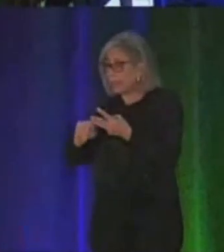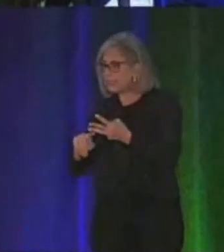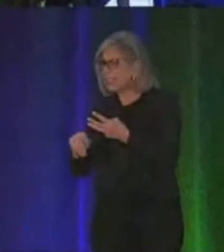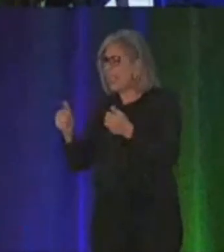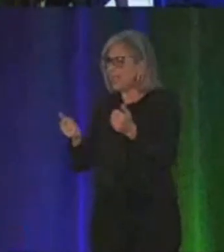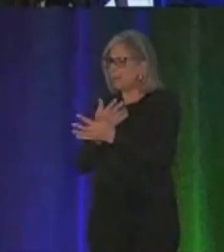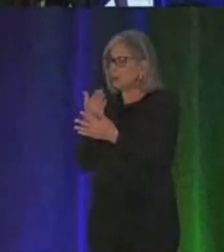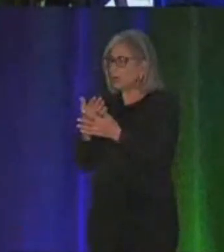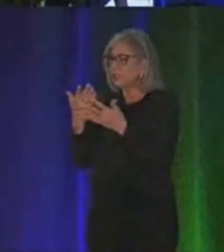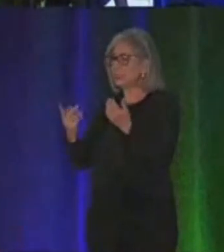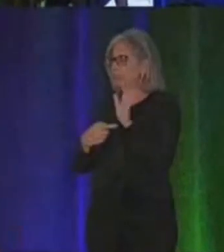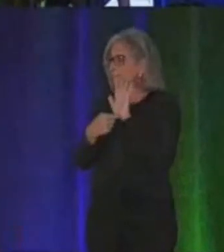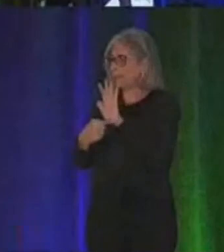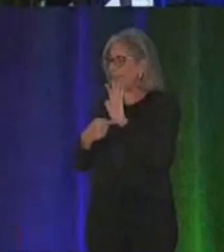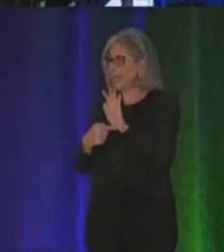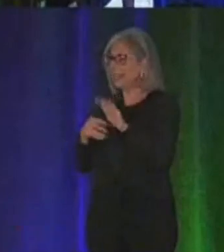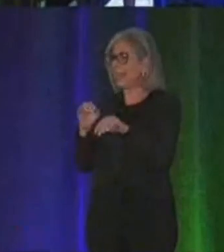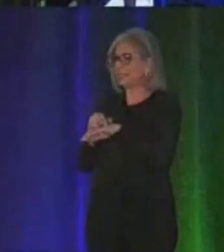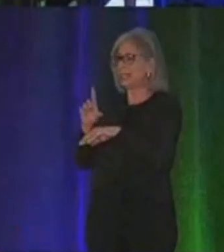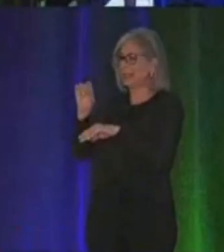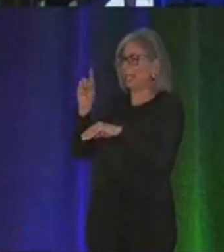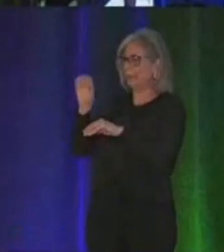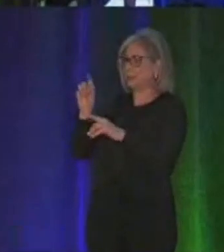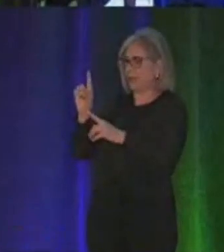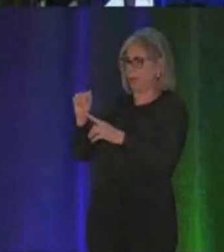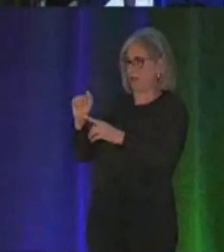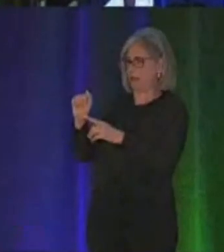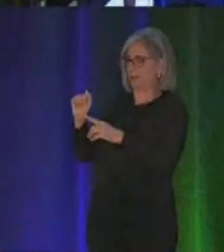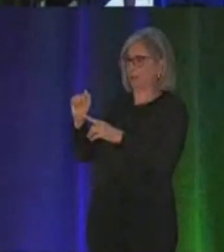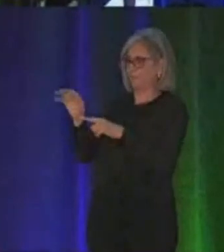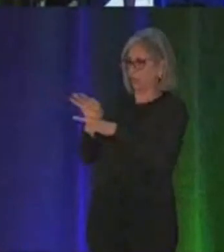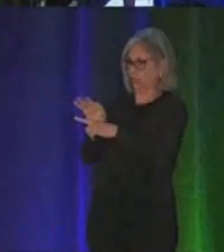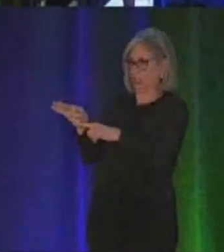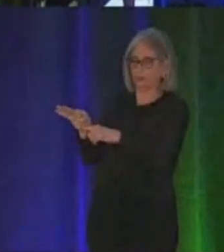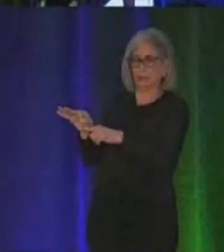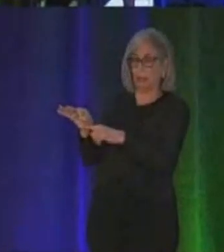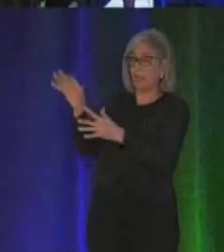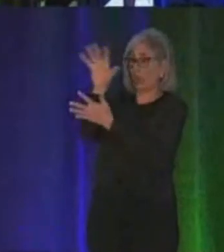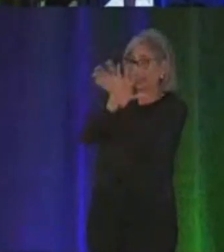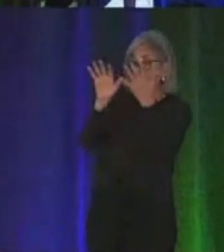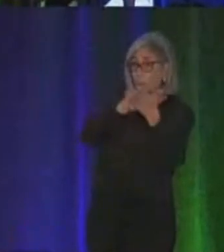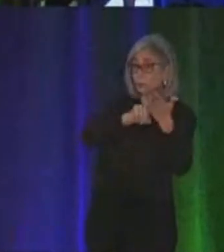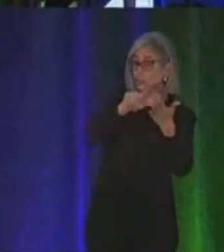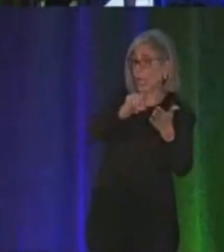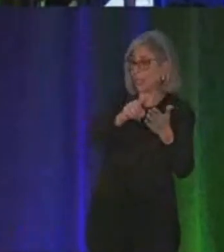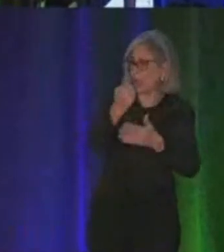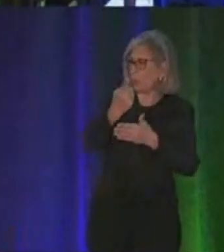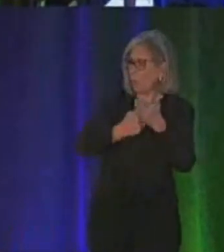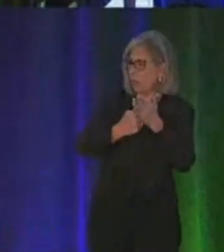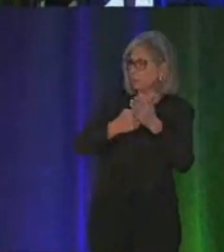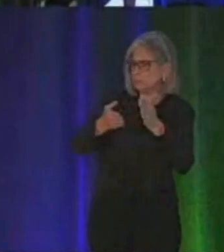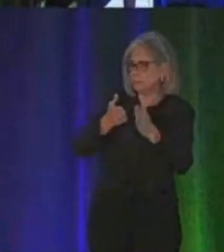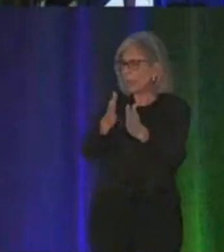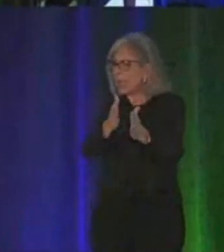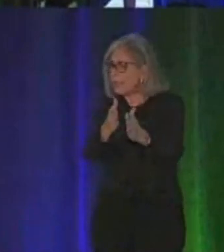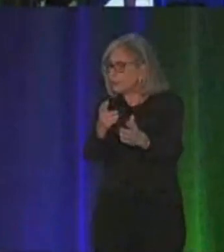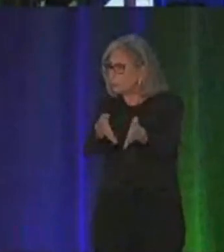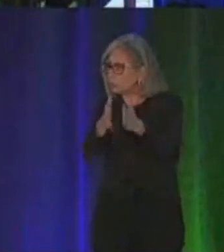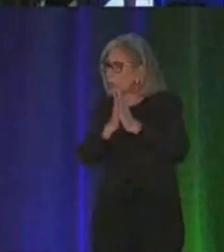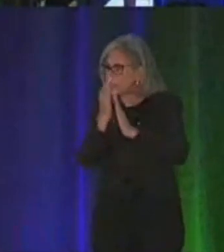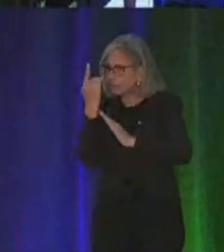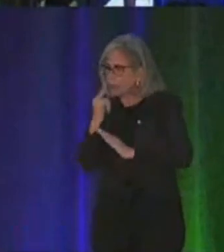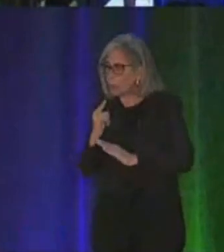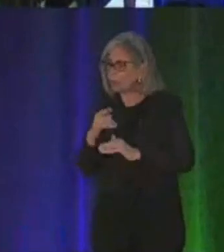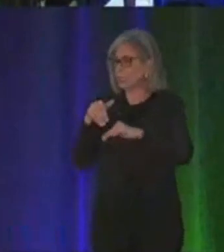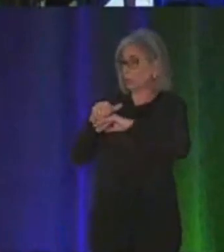those gets deployed as a Lambda function. The CloudFront CDN will check, okay, what path is this request for? And then